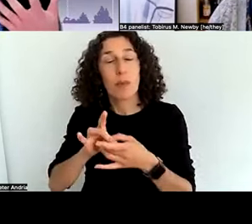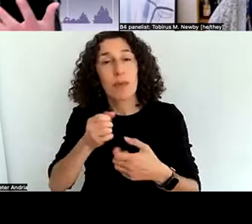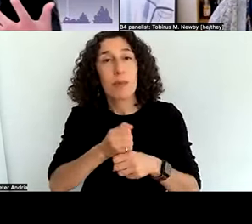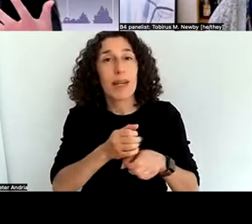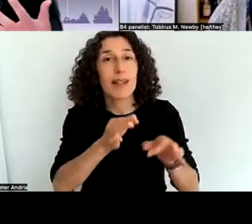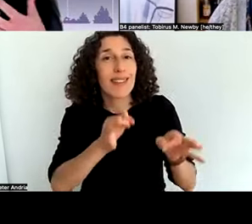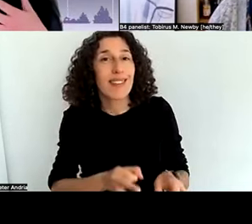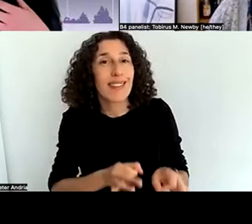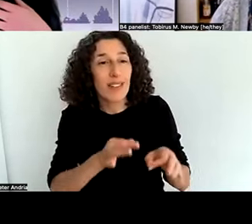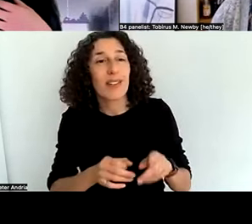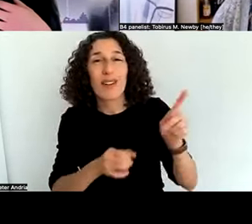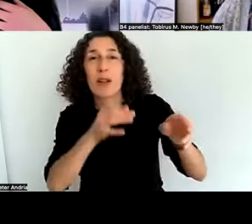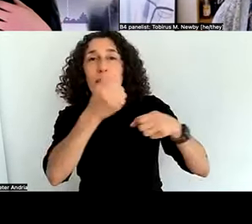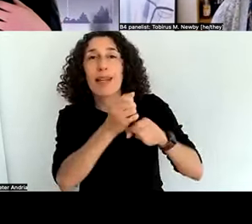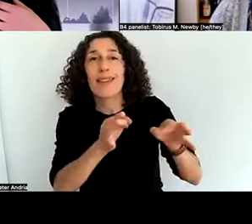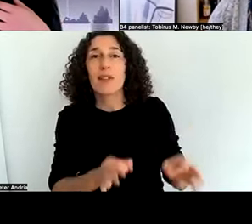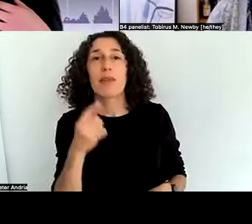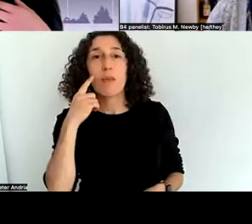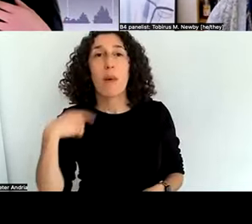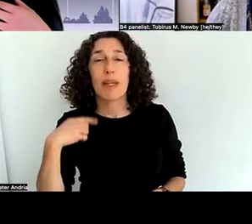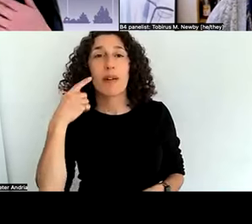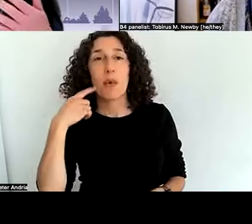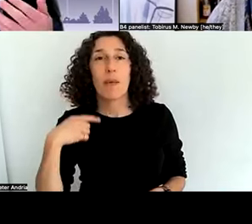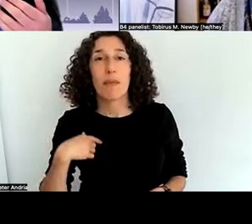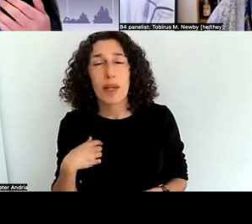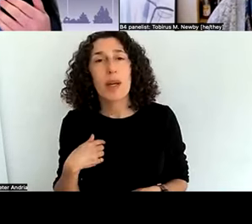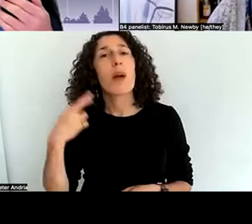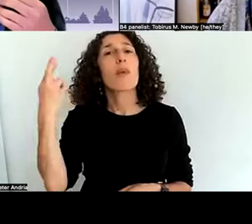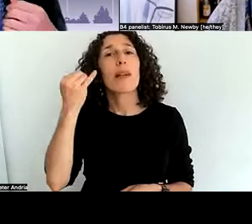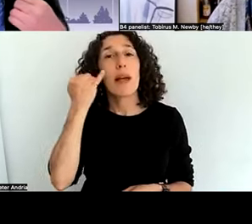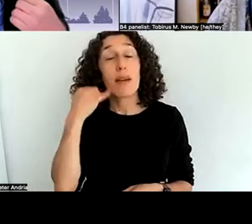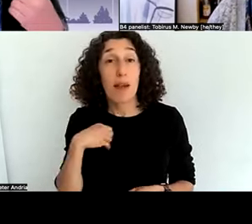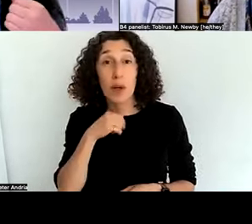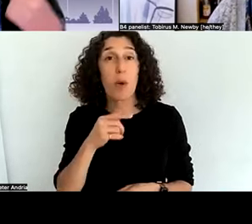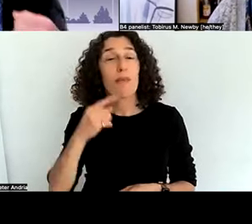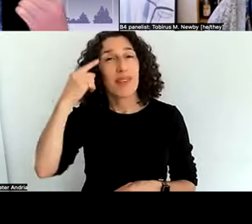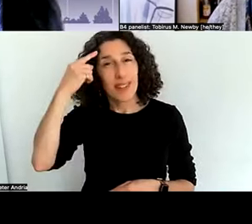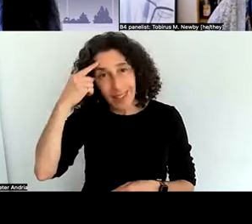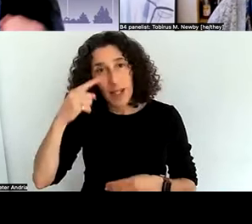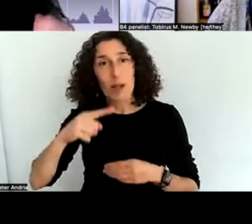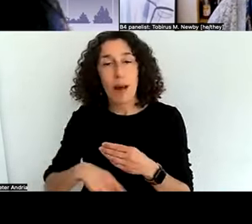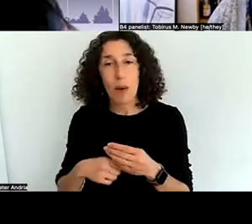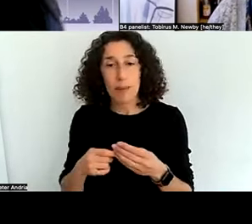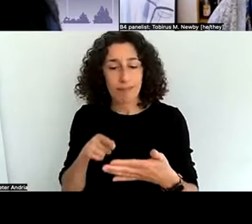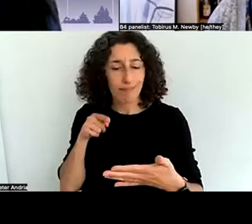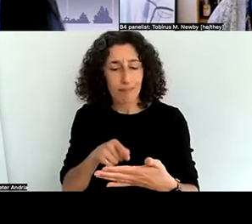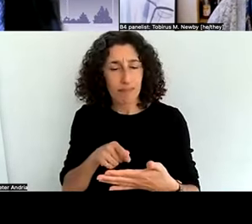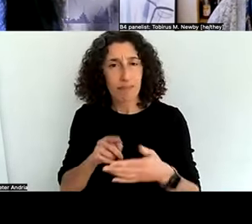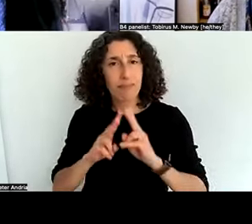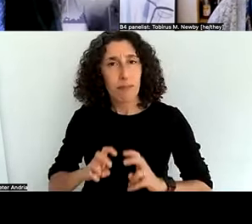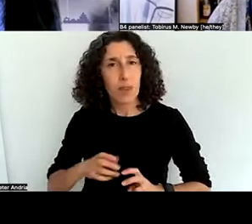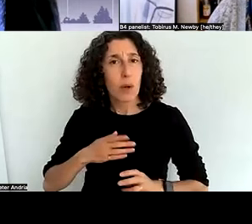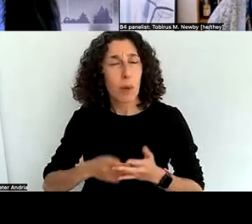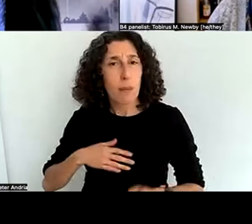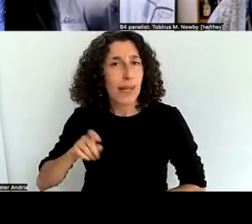think about my needs and don't have practice in that, how am I going to sort of take my own actions towards